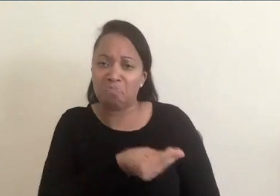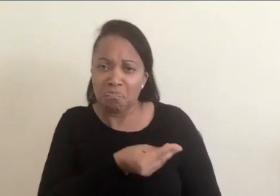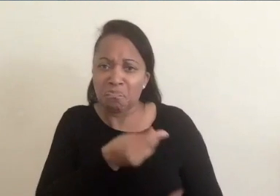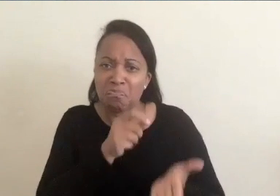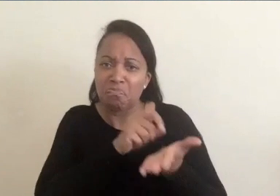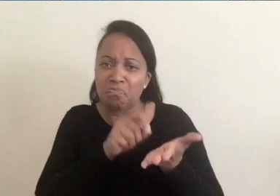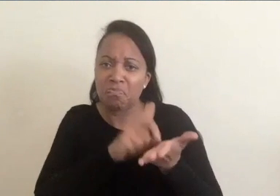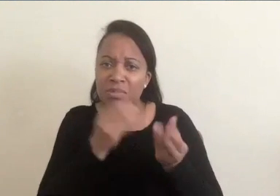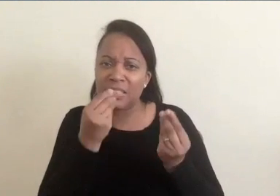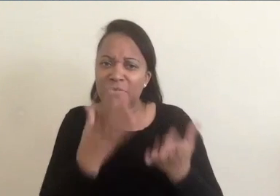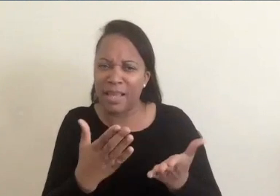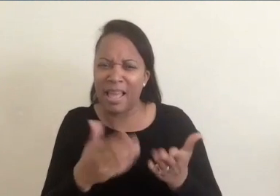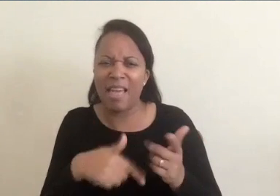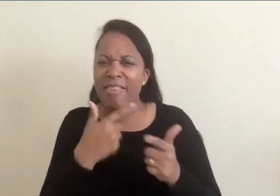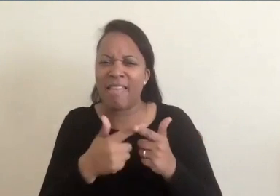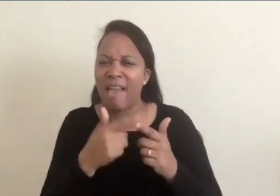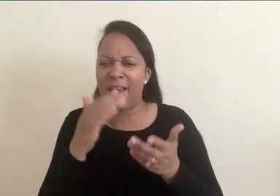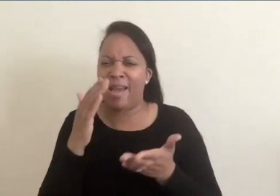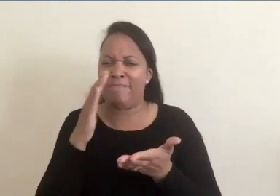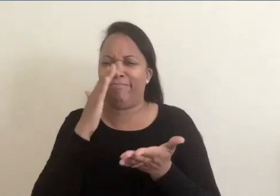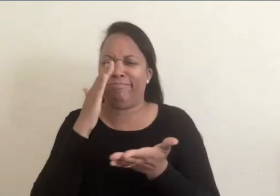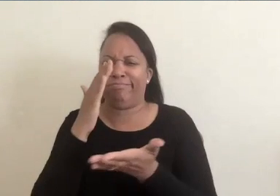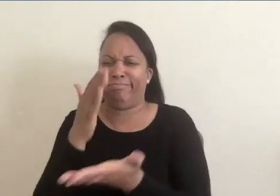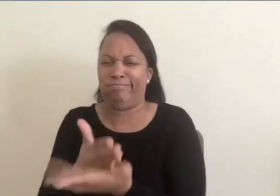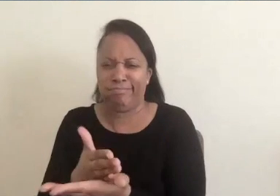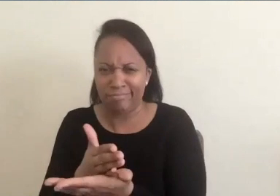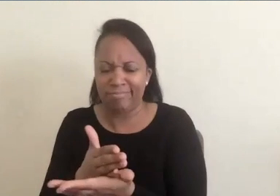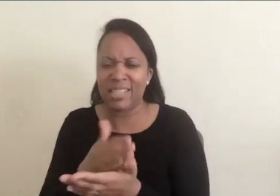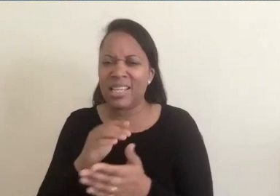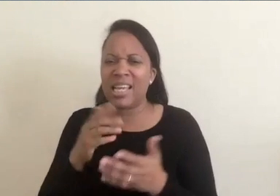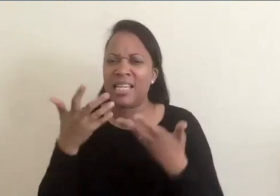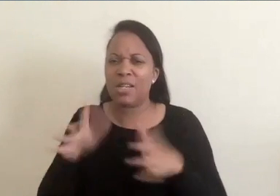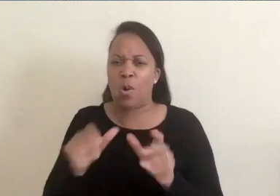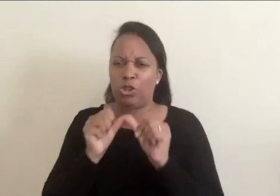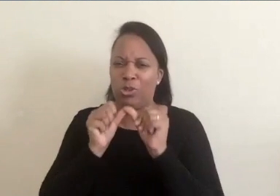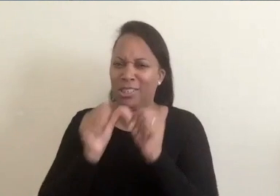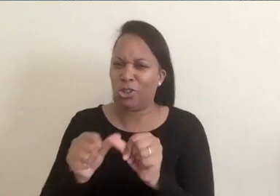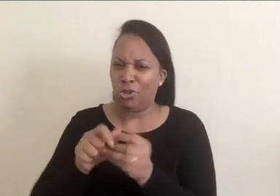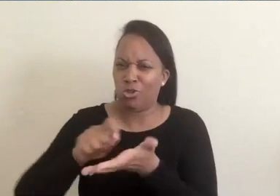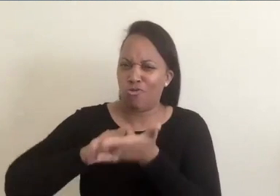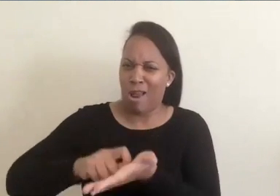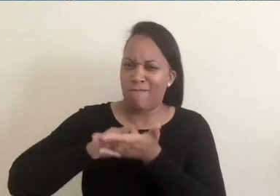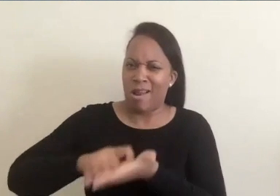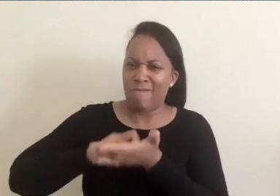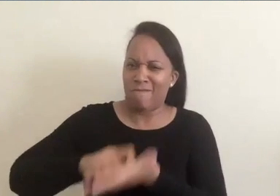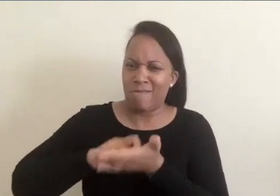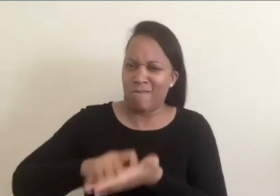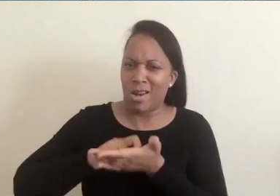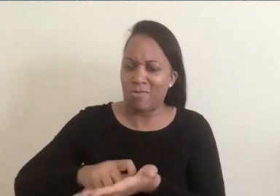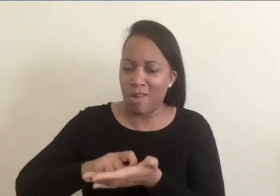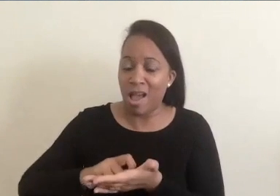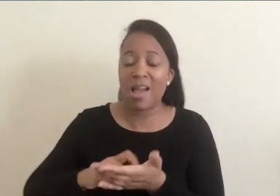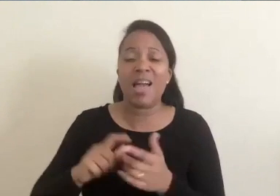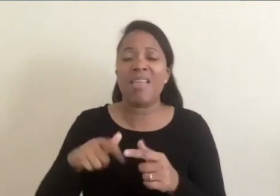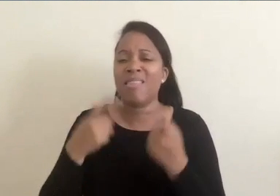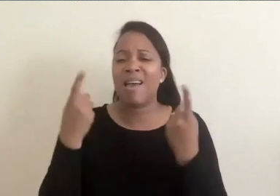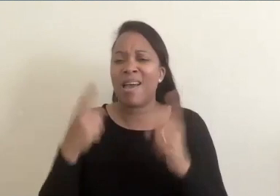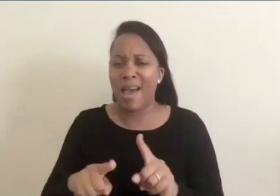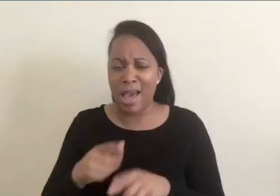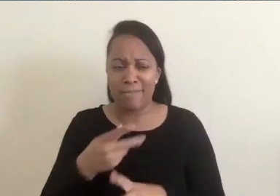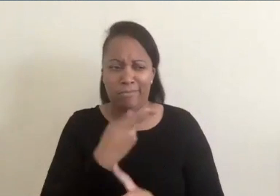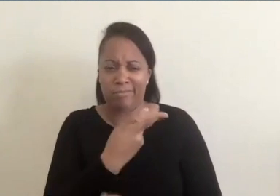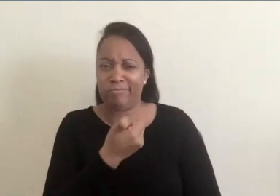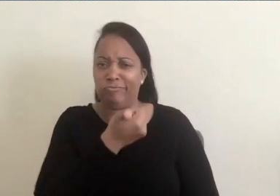written information, but then stopped. But then he refused to continue writing information, and then the applicants were